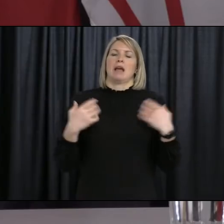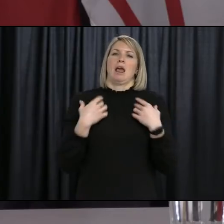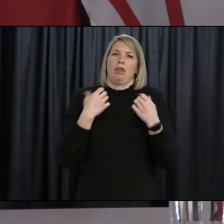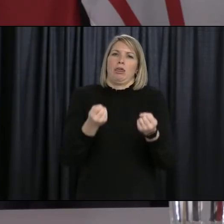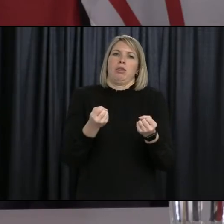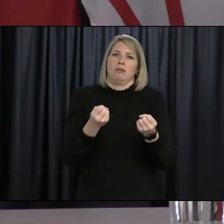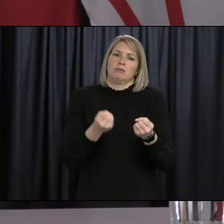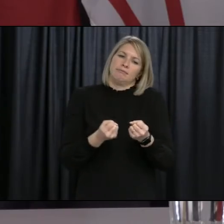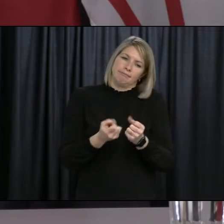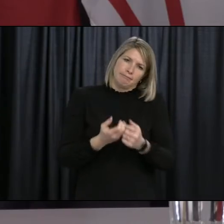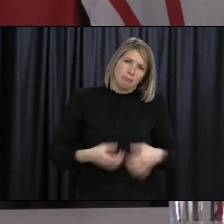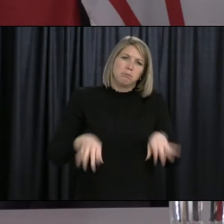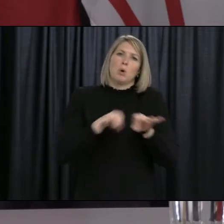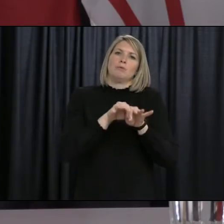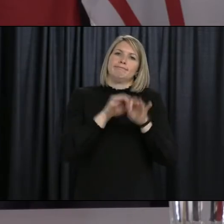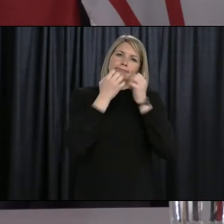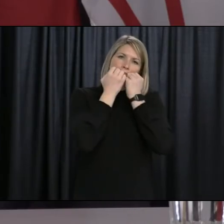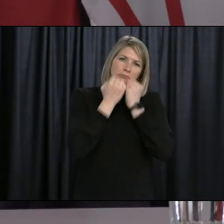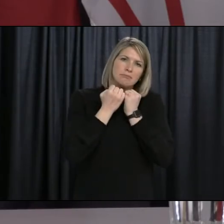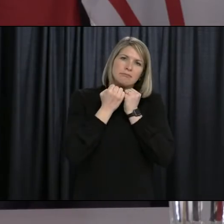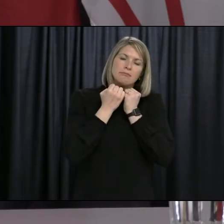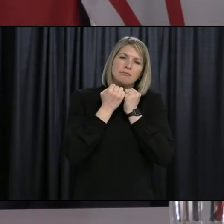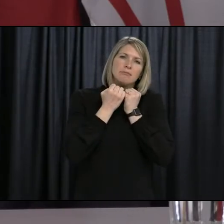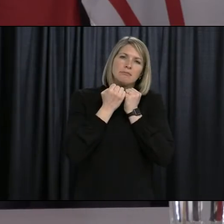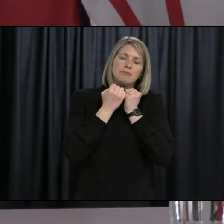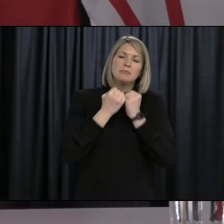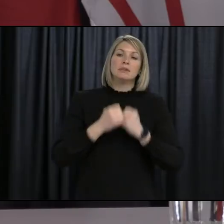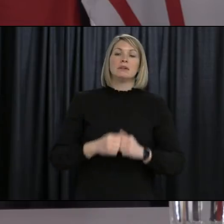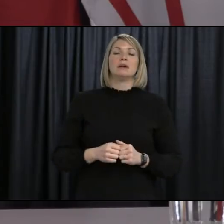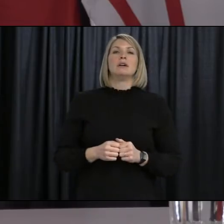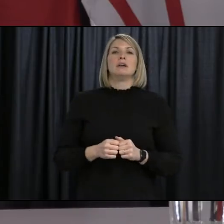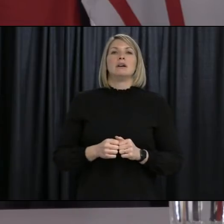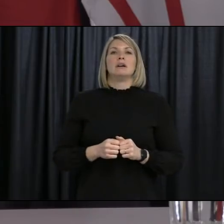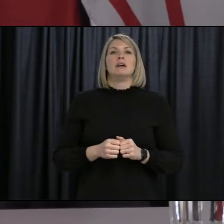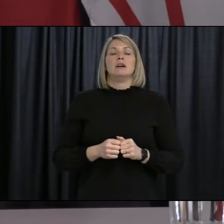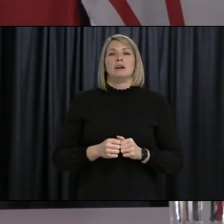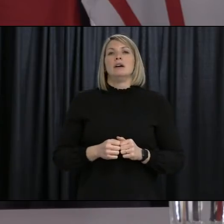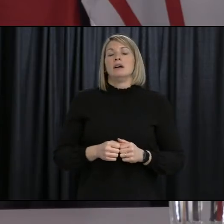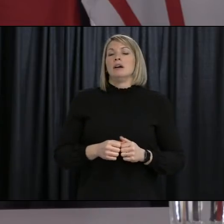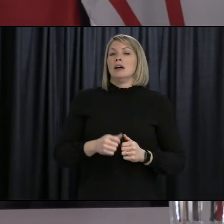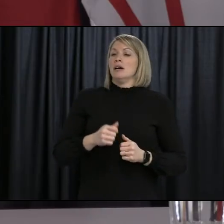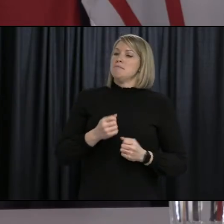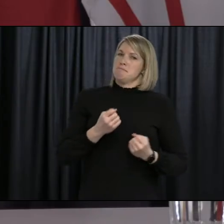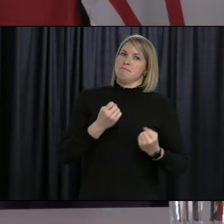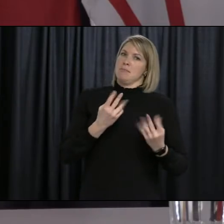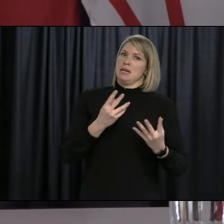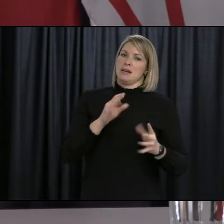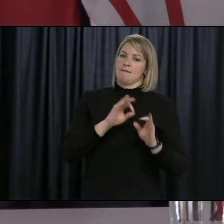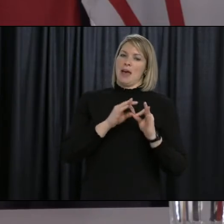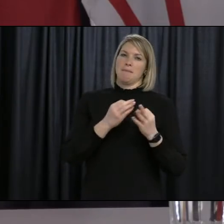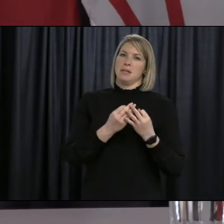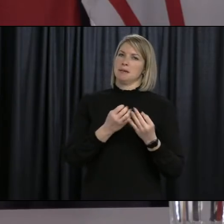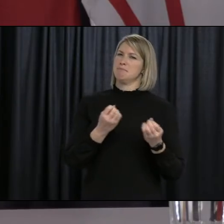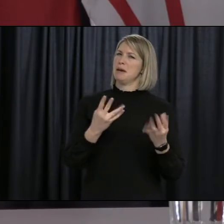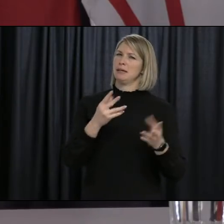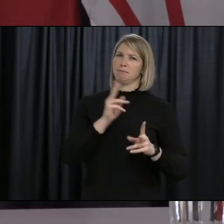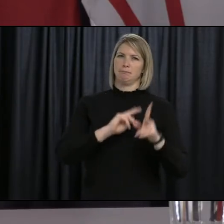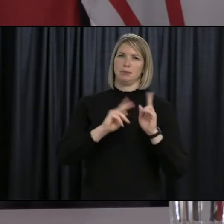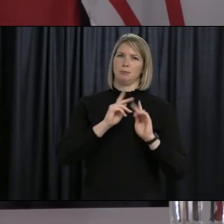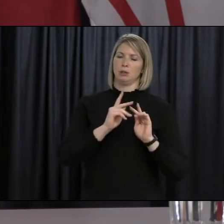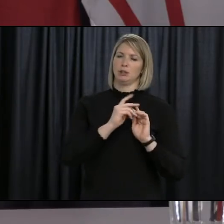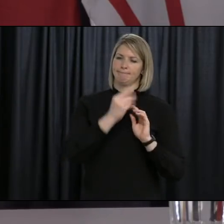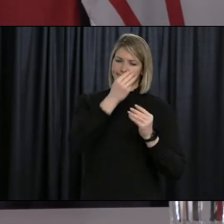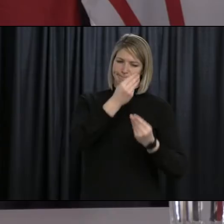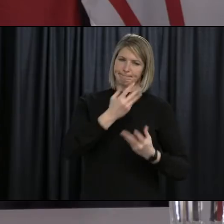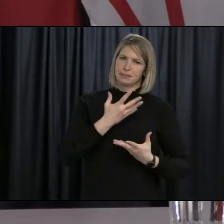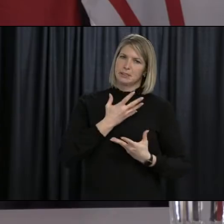it. And we also have heard, and I have heard loud and clear, that there are real anxieties out there, and we want to make sure that